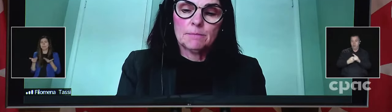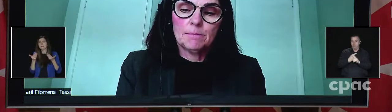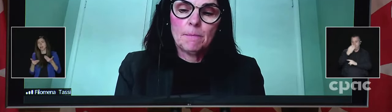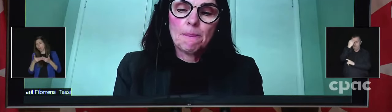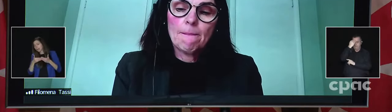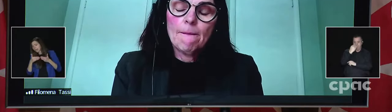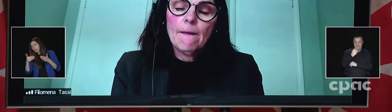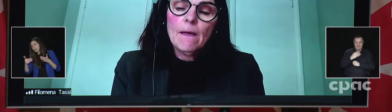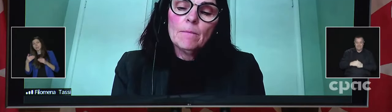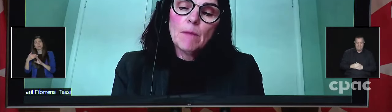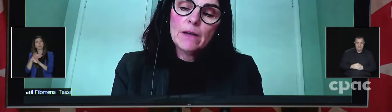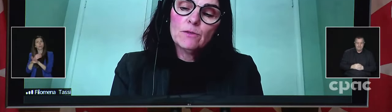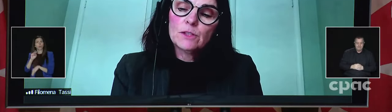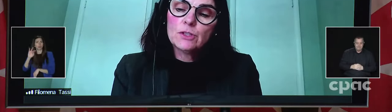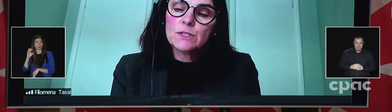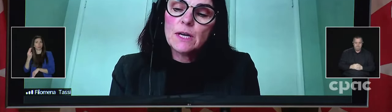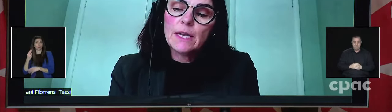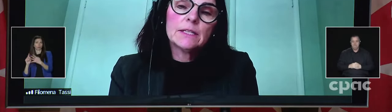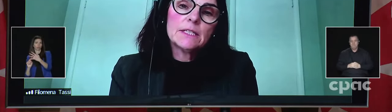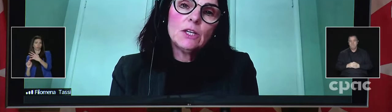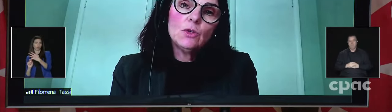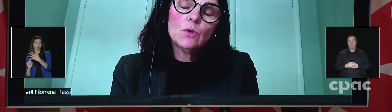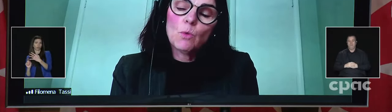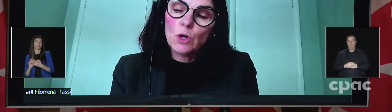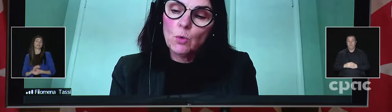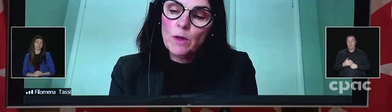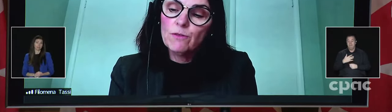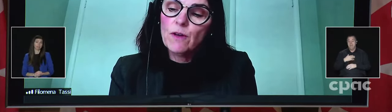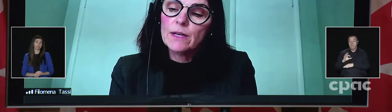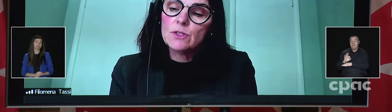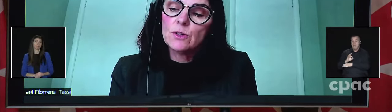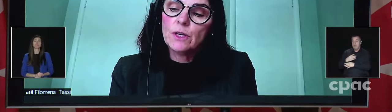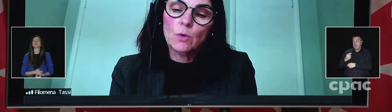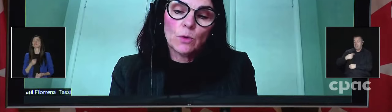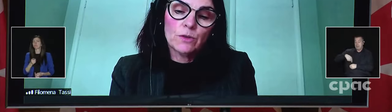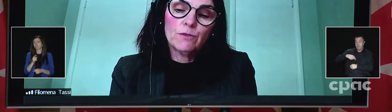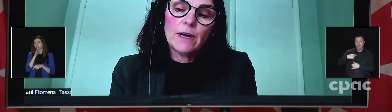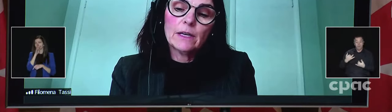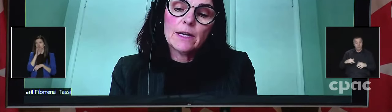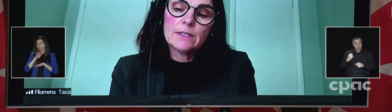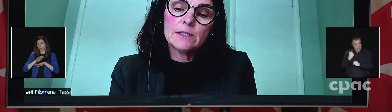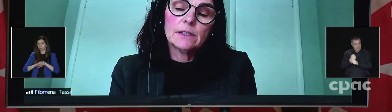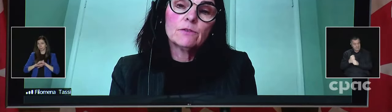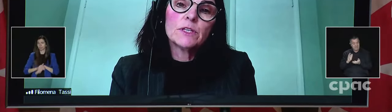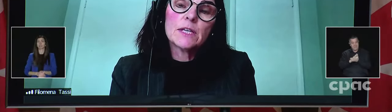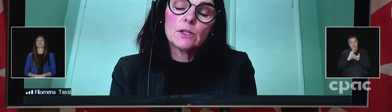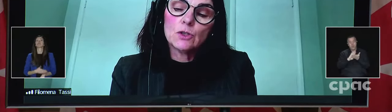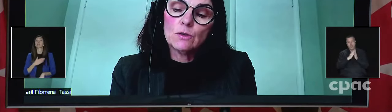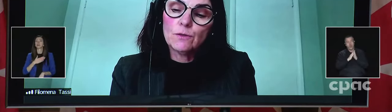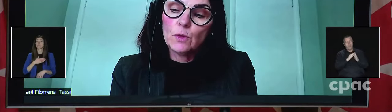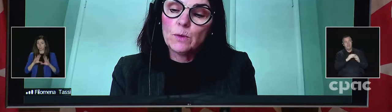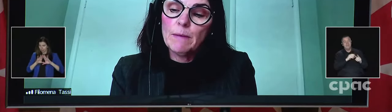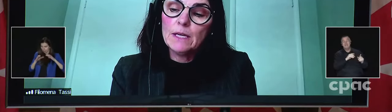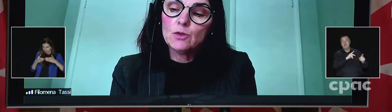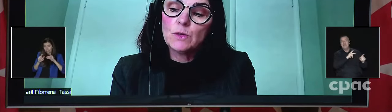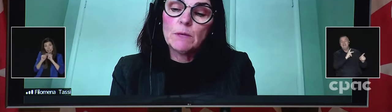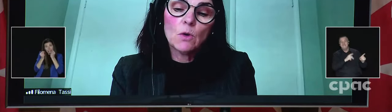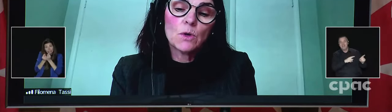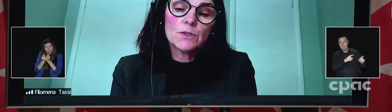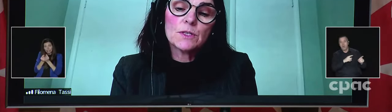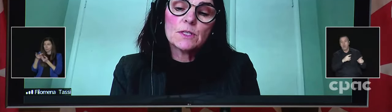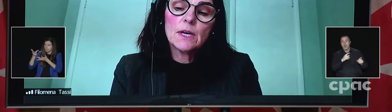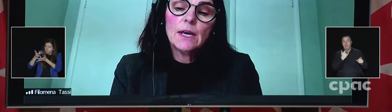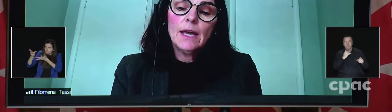mars. My officials and I continue to work with Pfizer in order to finalize the delivery schedule for the remaining